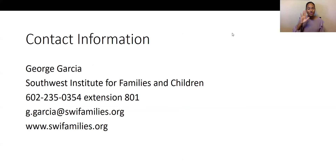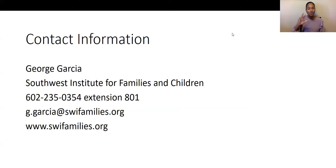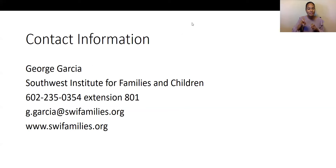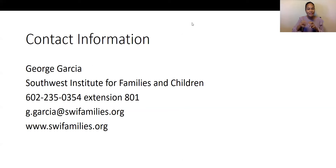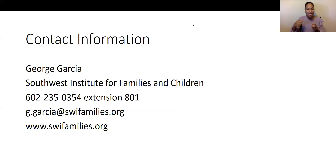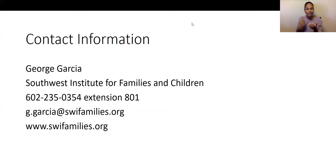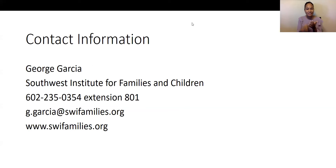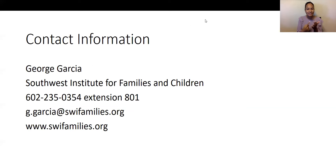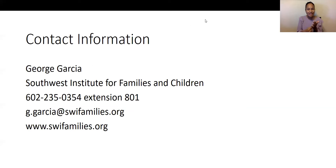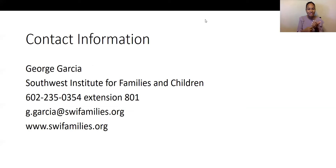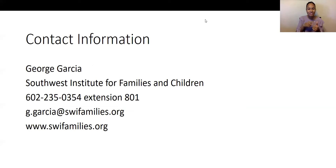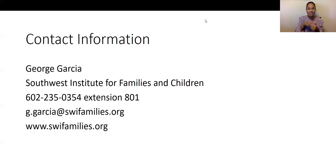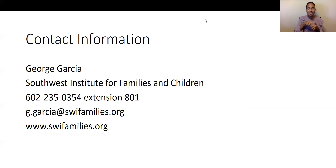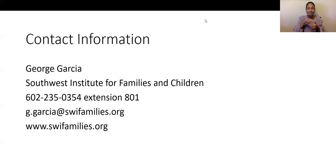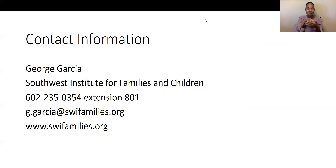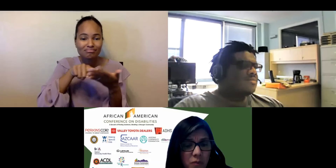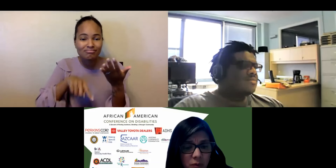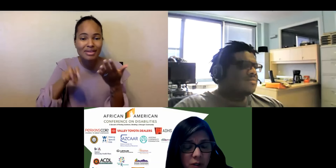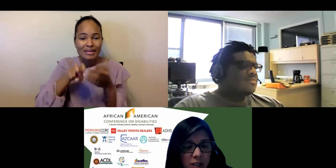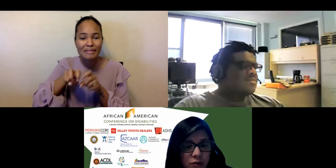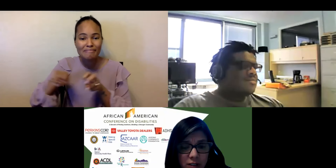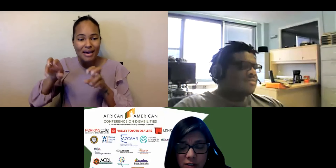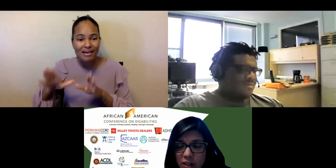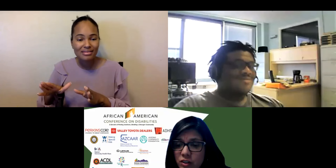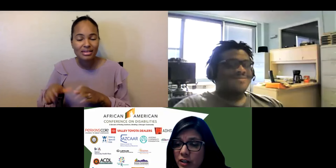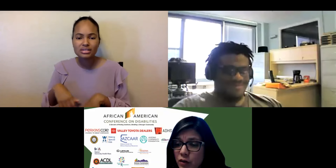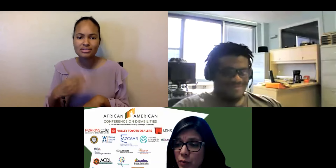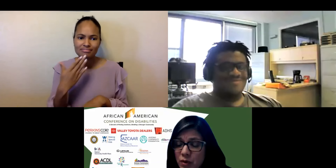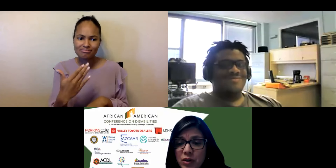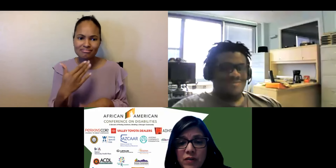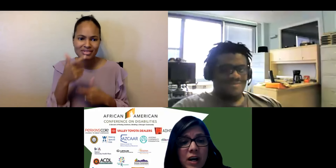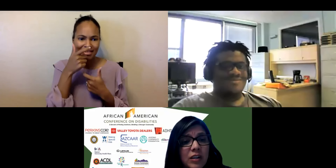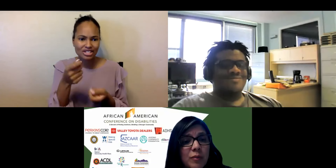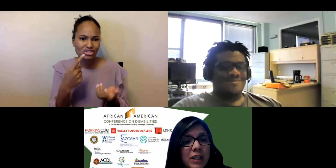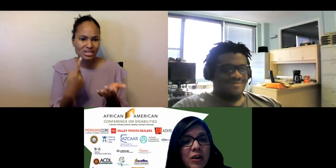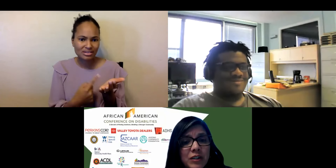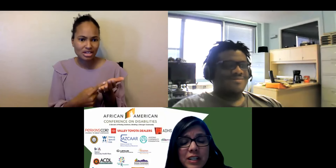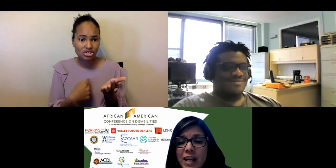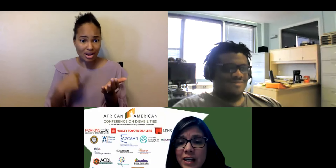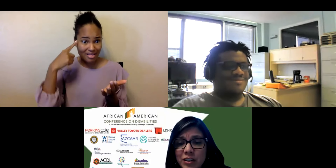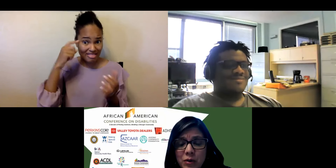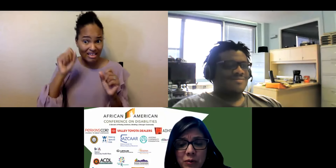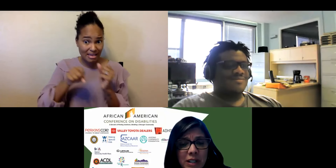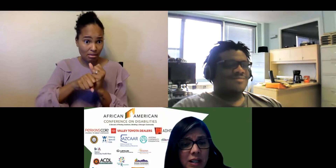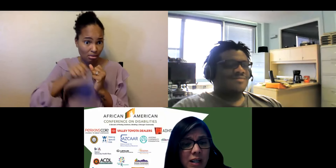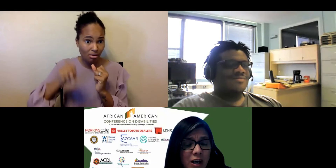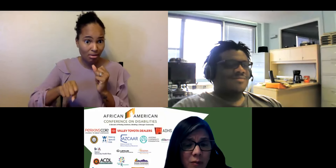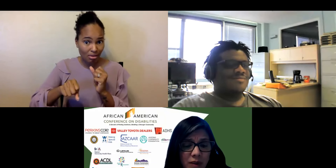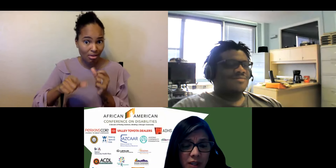Calvin, Bernard, and TJ for, I think, a really interesting discussion. I think we probably could have gone a little bit longer today.